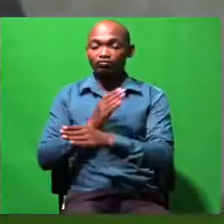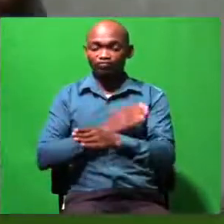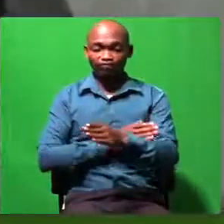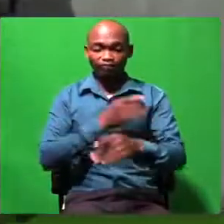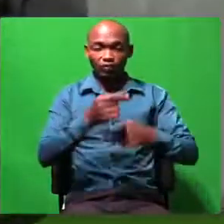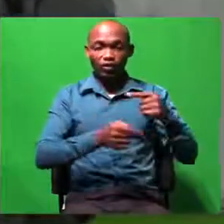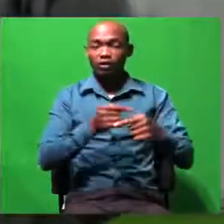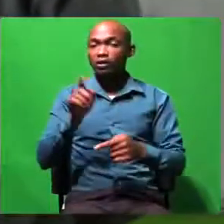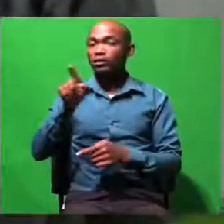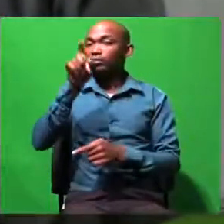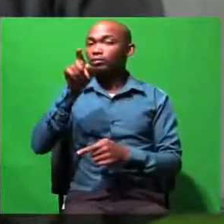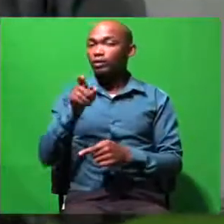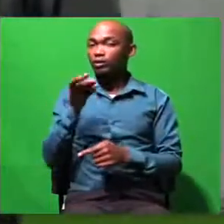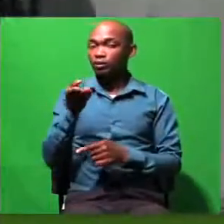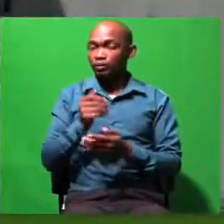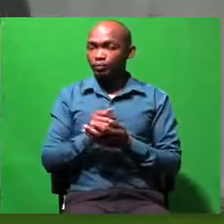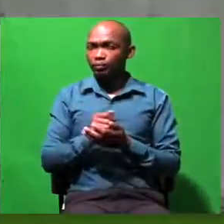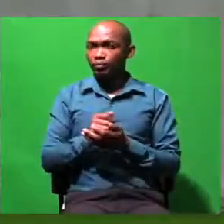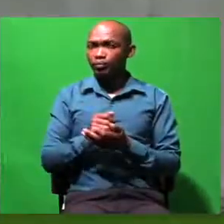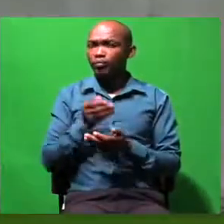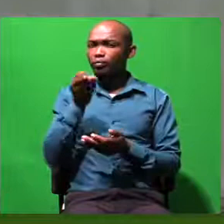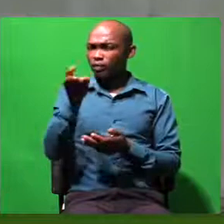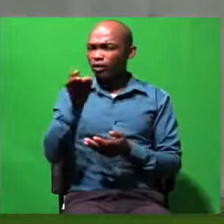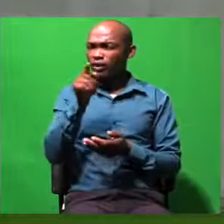the previous one. So can you tell me